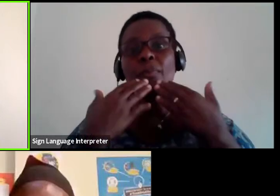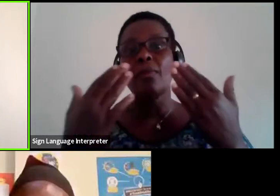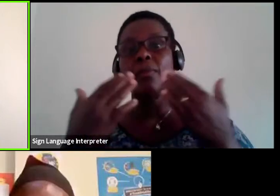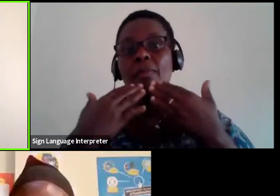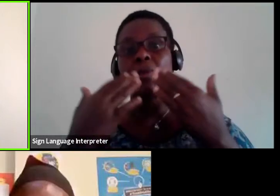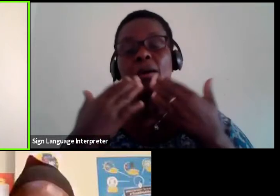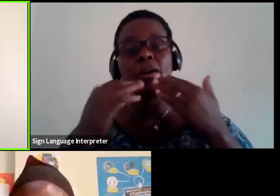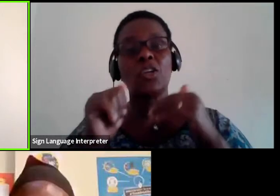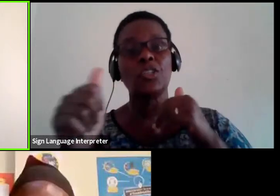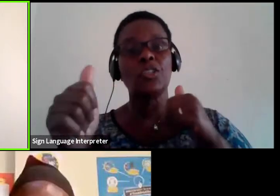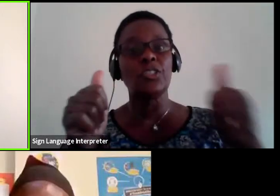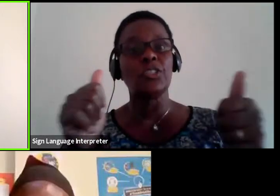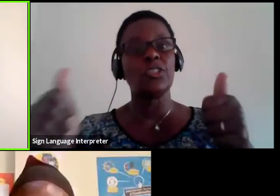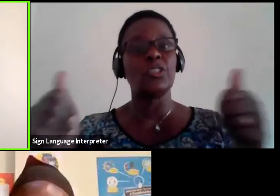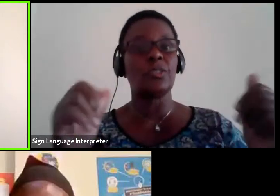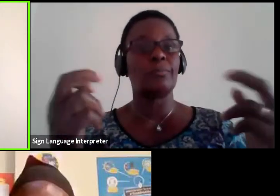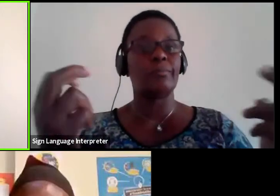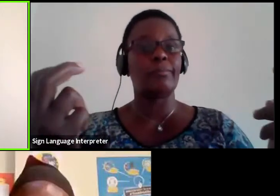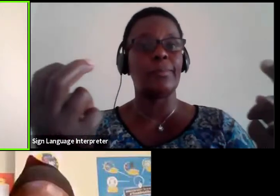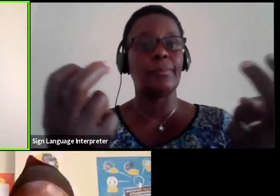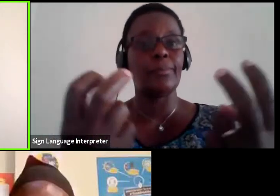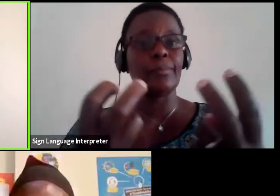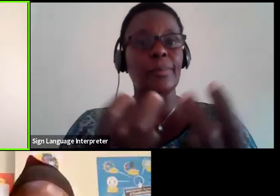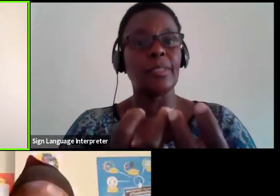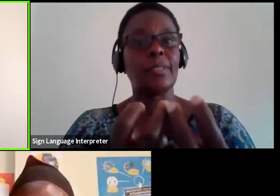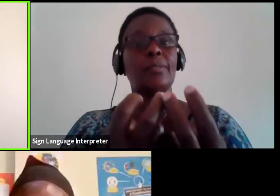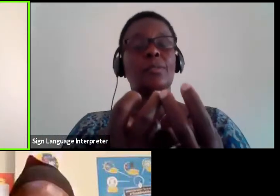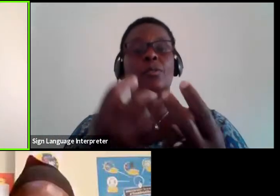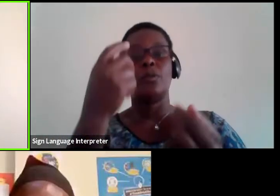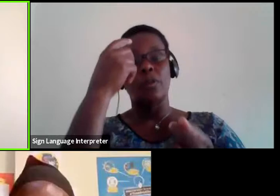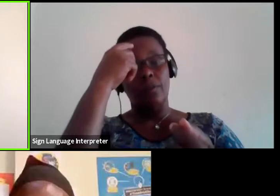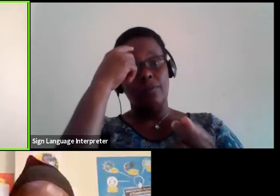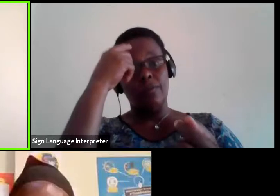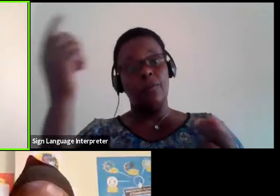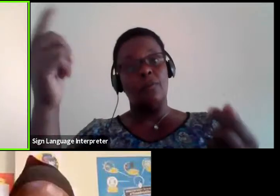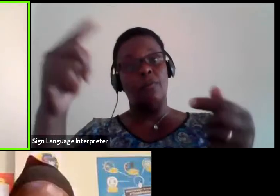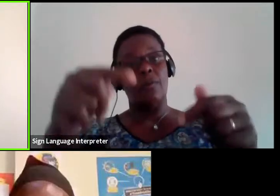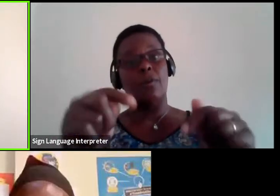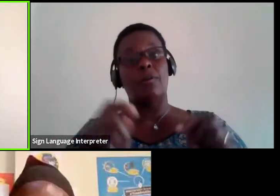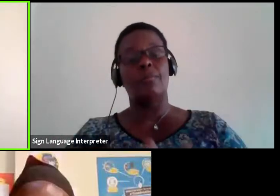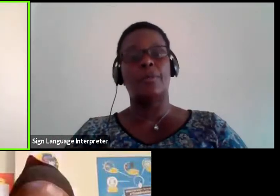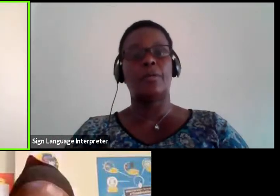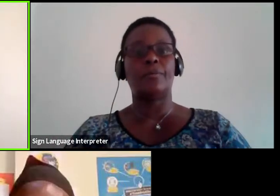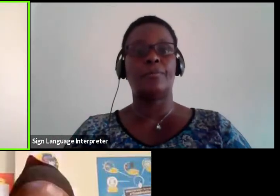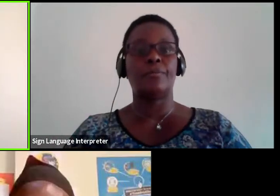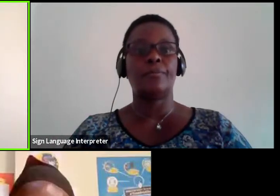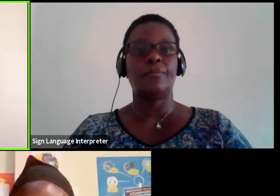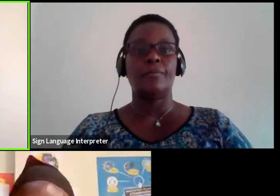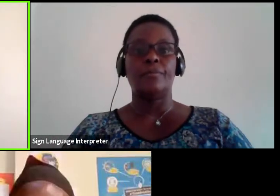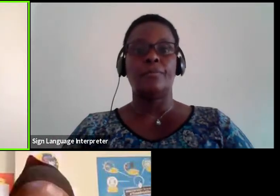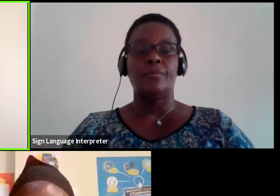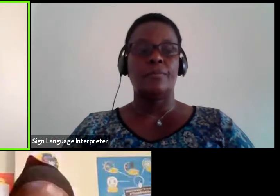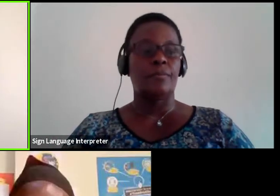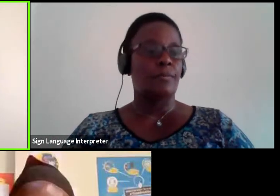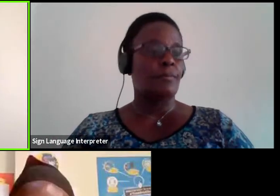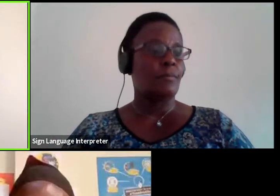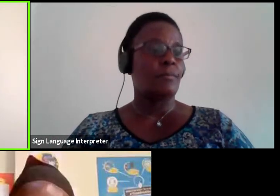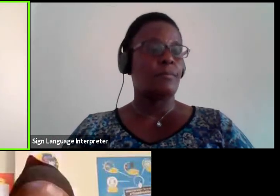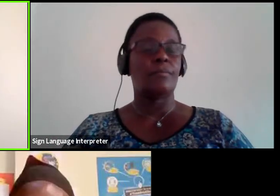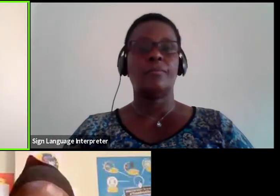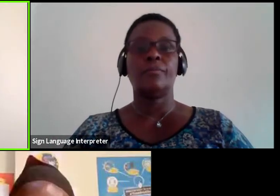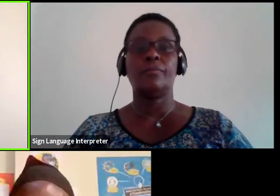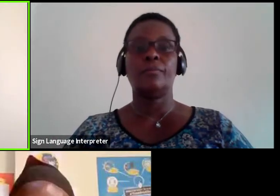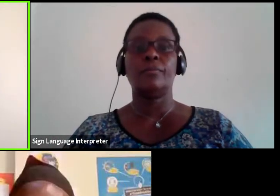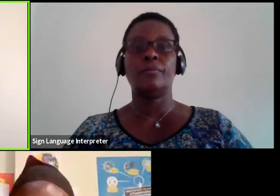knowledge. I would like to thank CPESA for the report. We hope it can be shared with all participants. And of course, the participants, thank you for